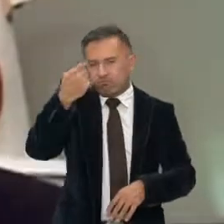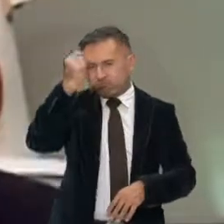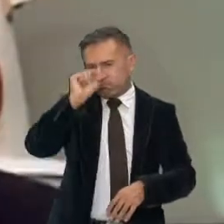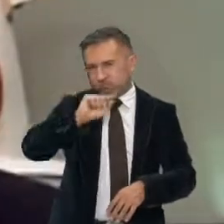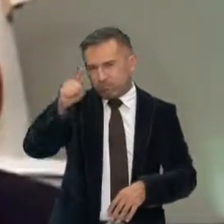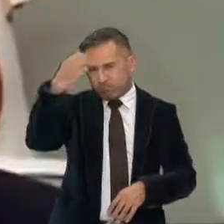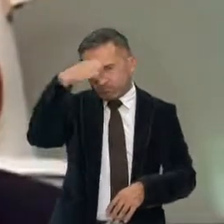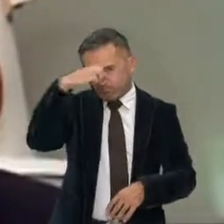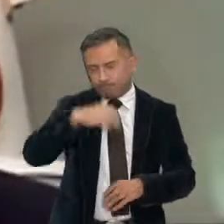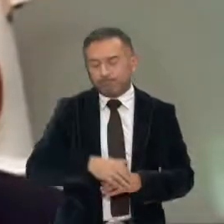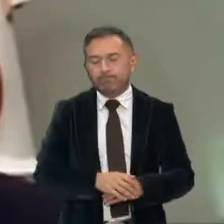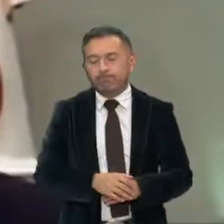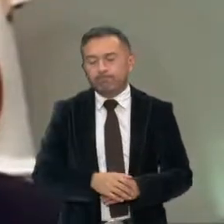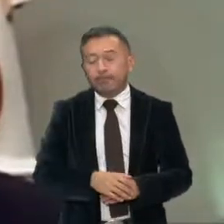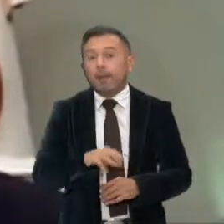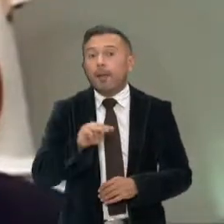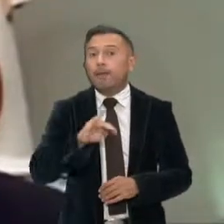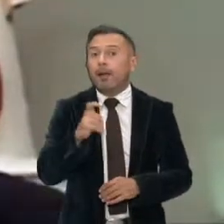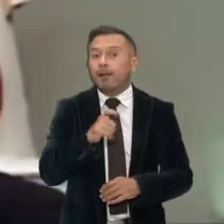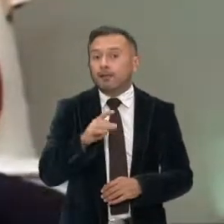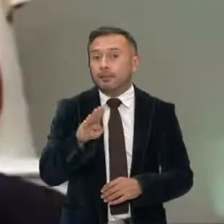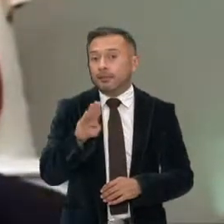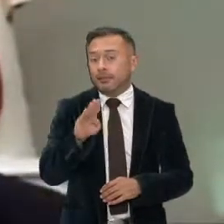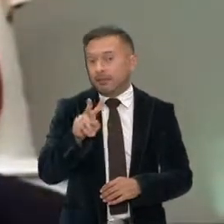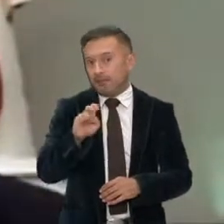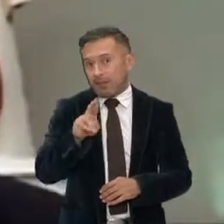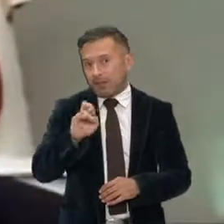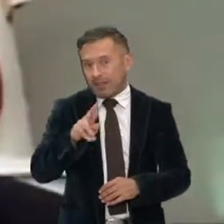from politics. Max Weber